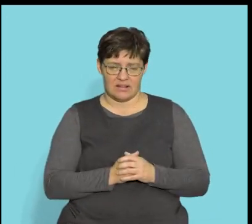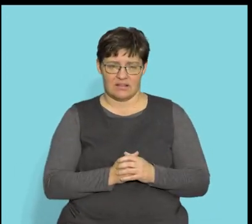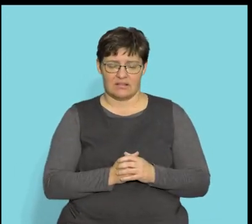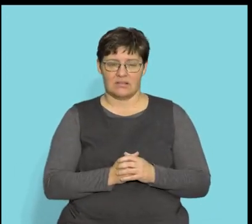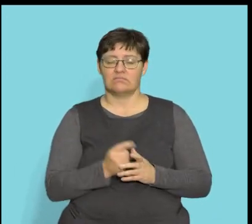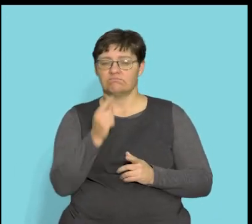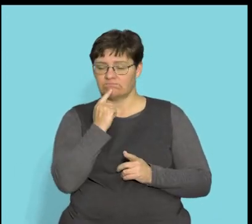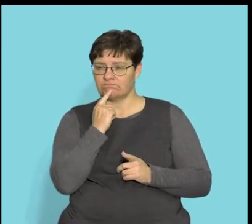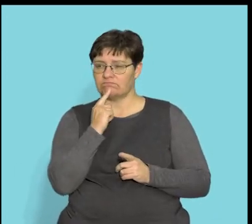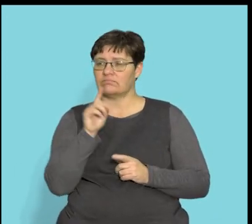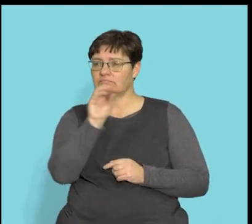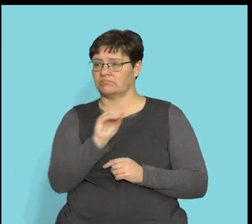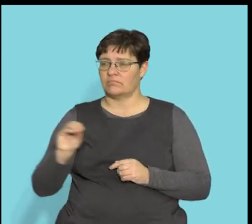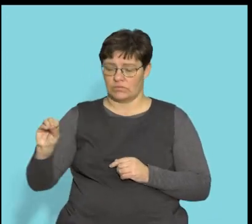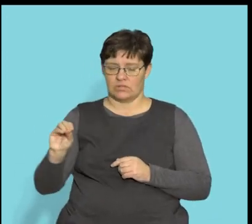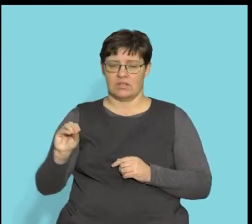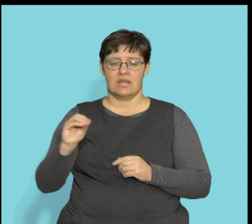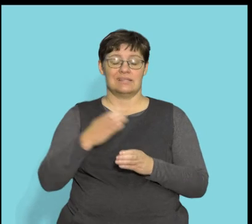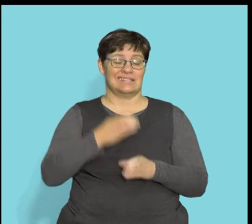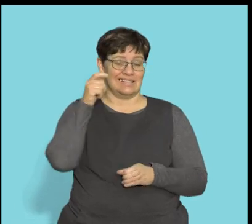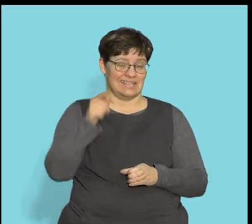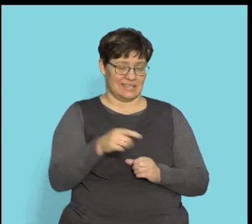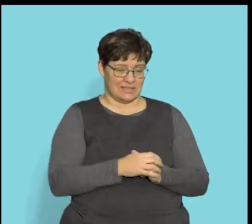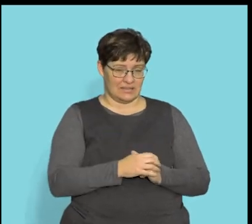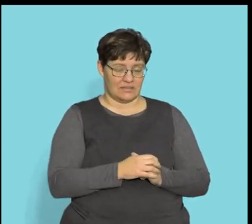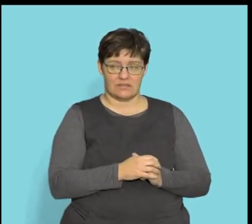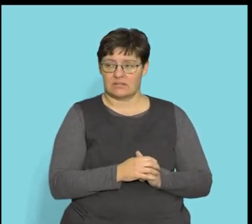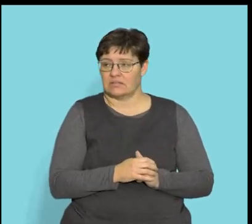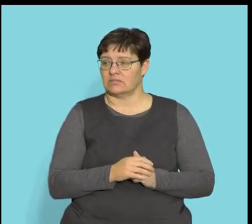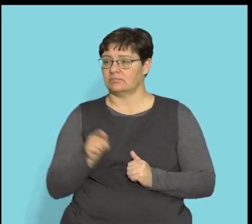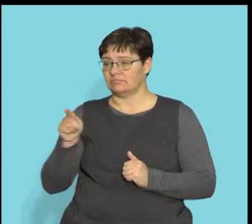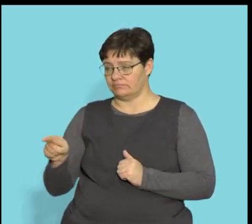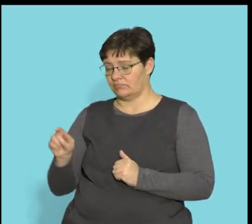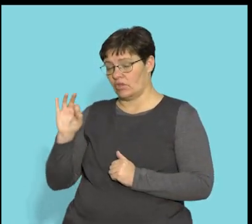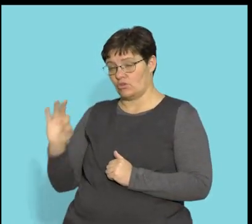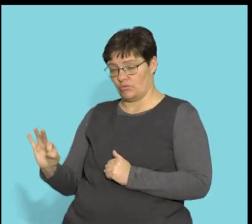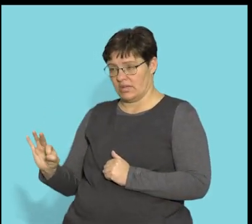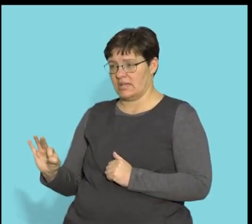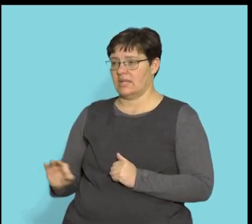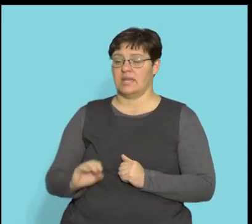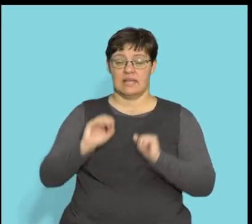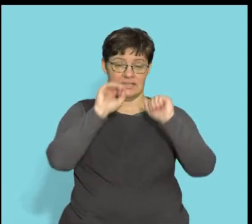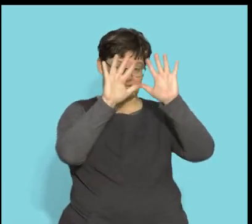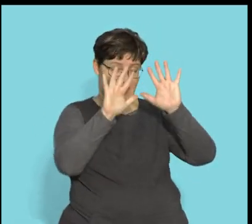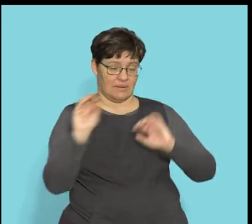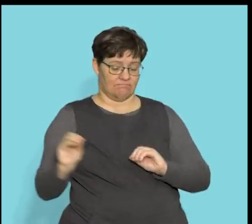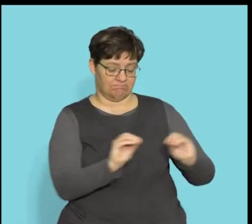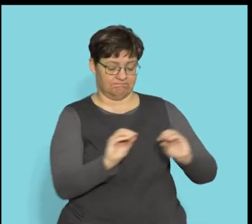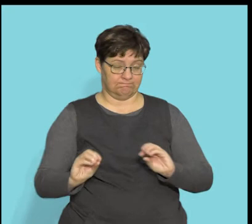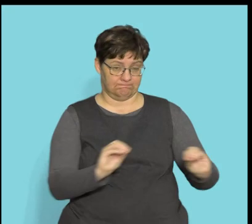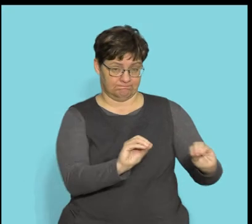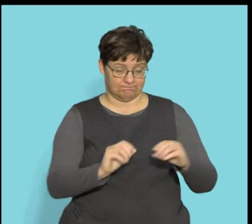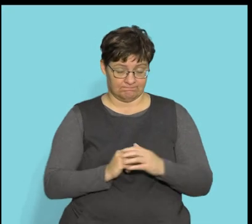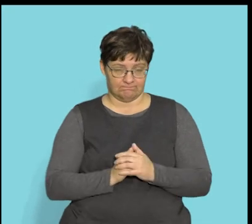I'm going to calculate the surface area of the cylinder with my radius being 3, and my height